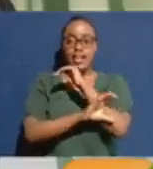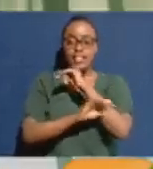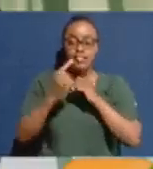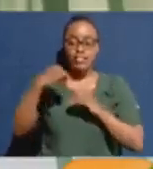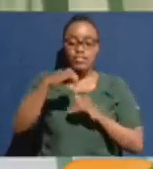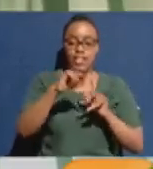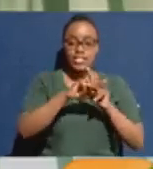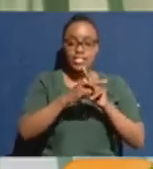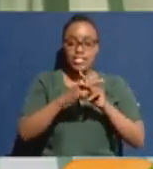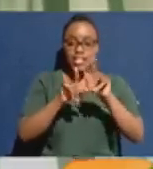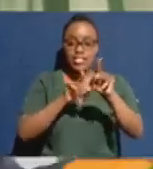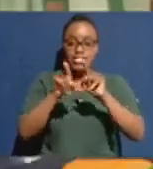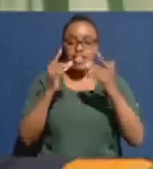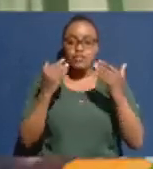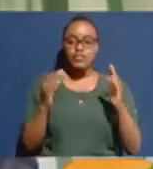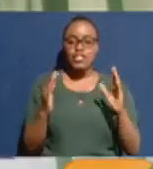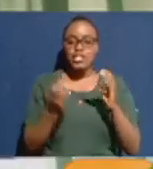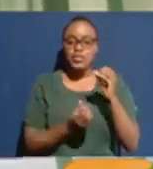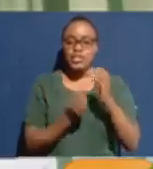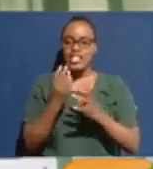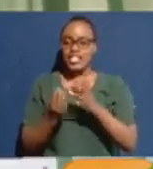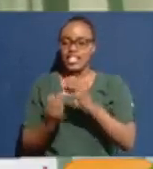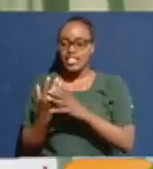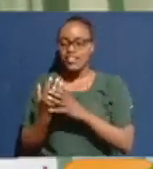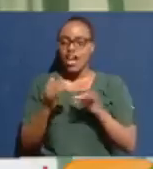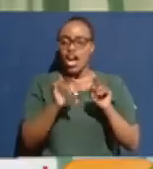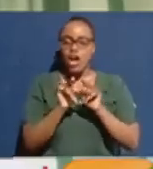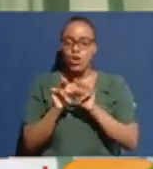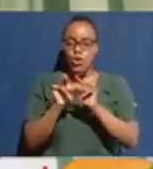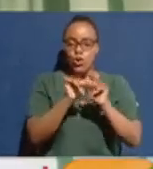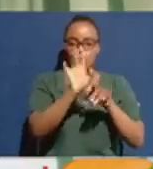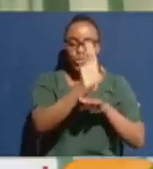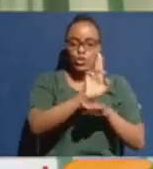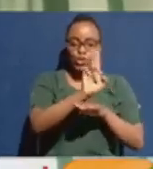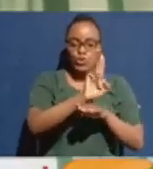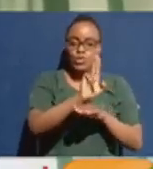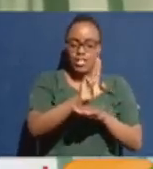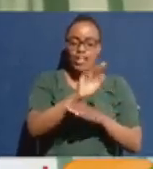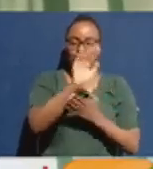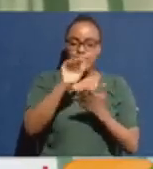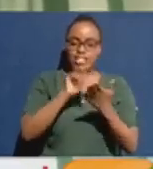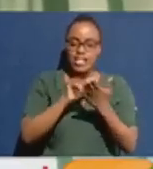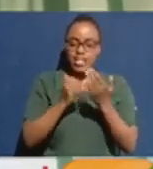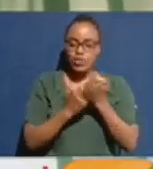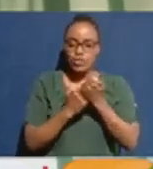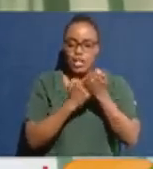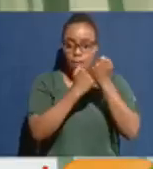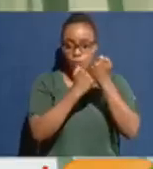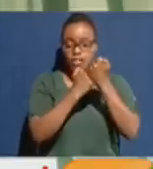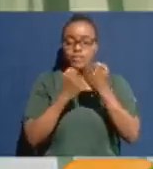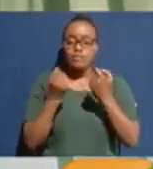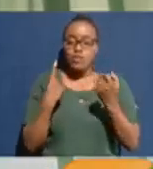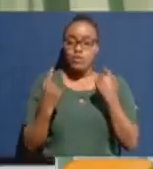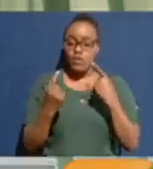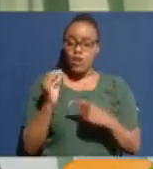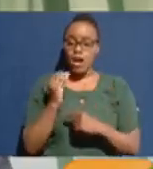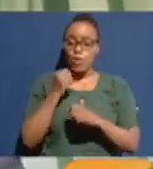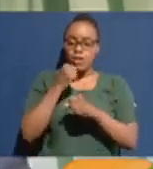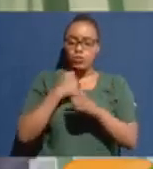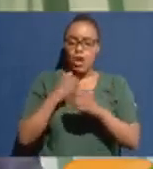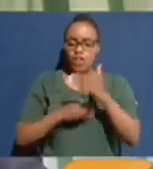tumeanza safari ya kucreate a common user facility ya kusaidia chai yetu ifanyiwe